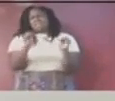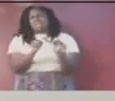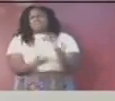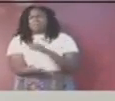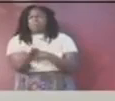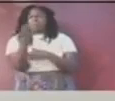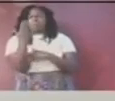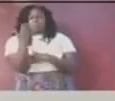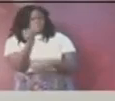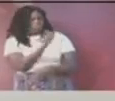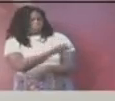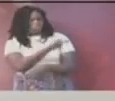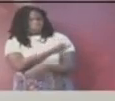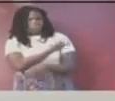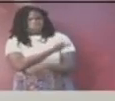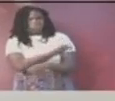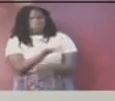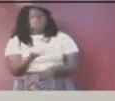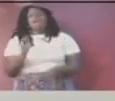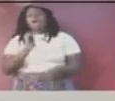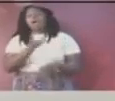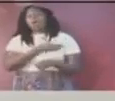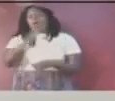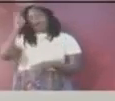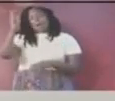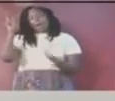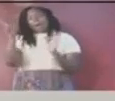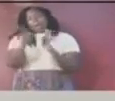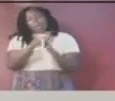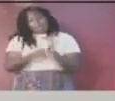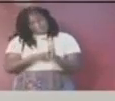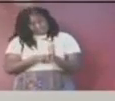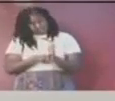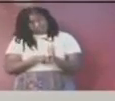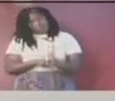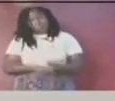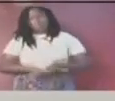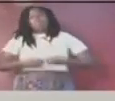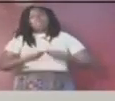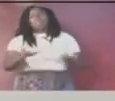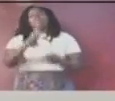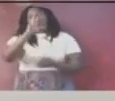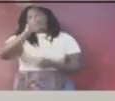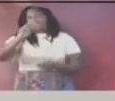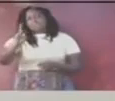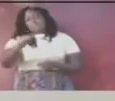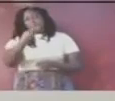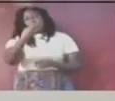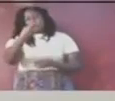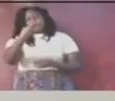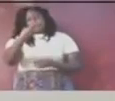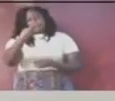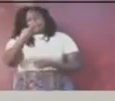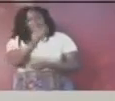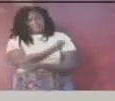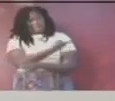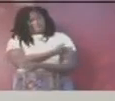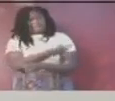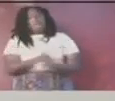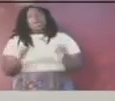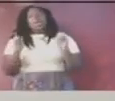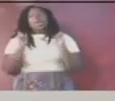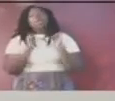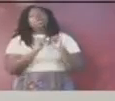off. So our policy was to make 3,000 doses available to the Ministry of National